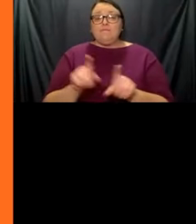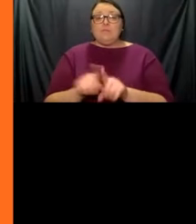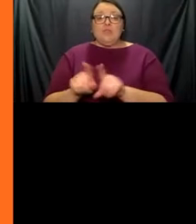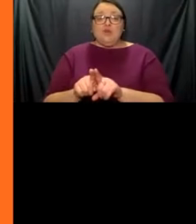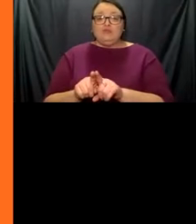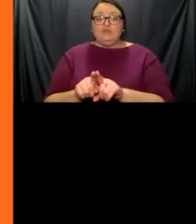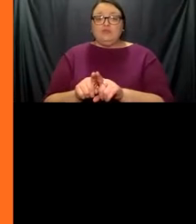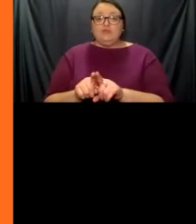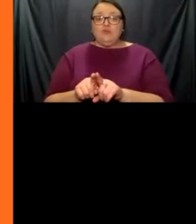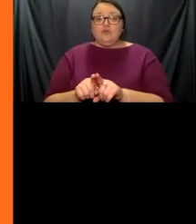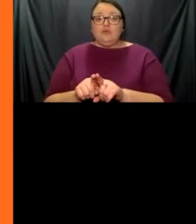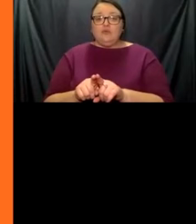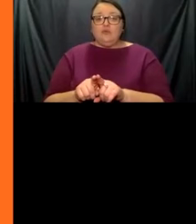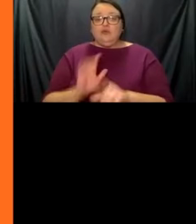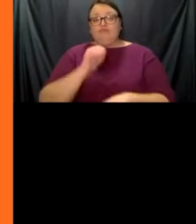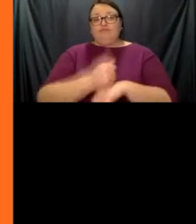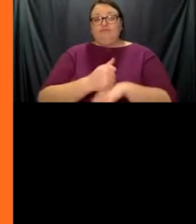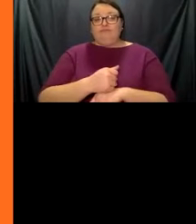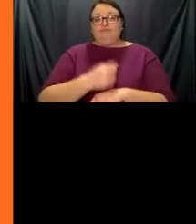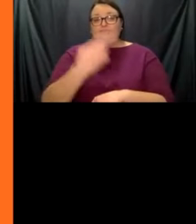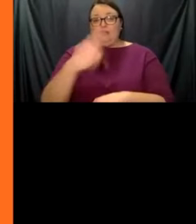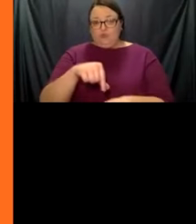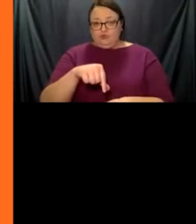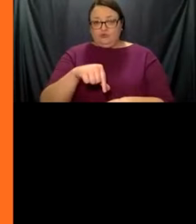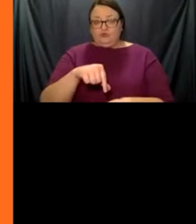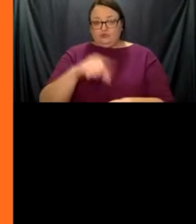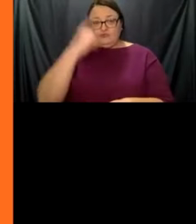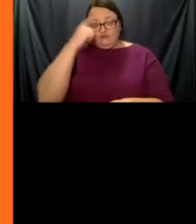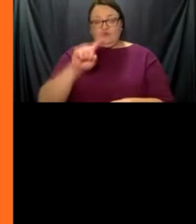became his headquarters. significa mucho para la comunidad.